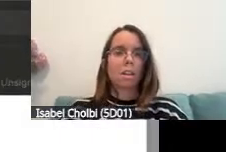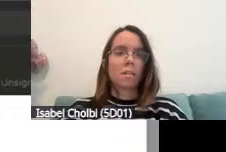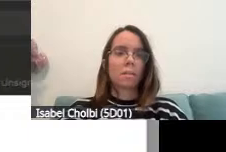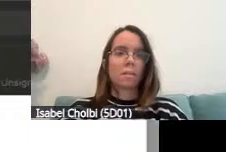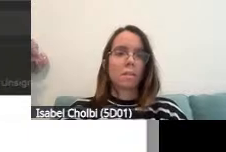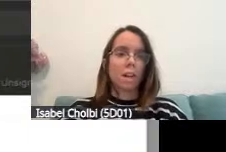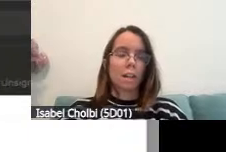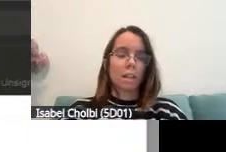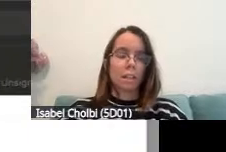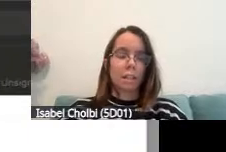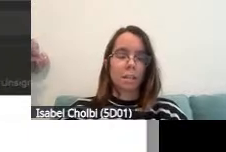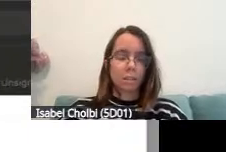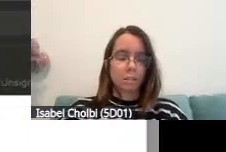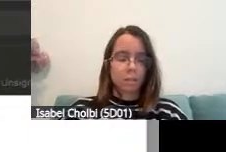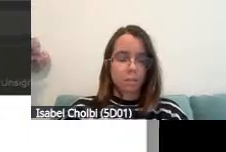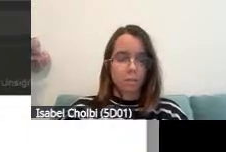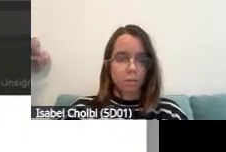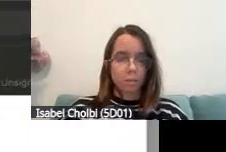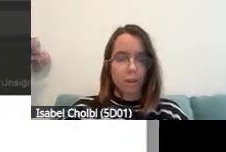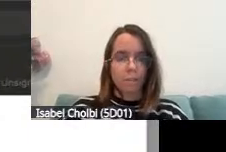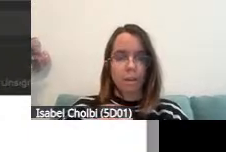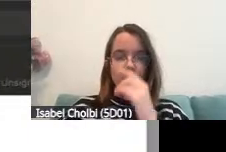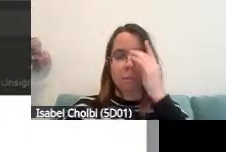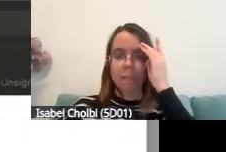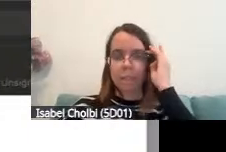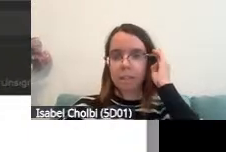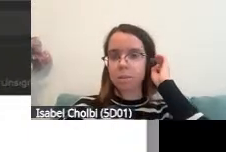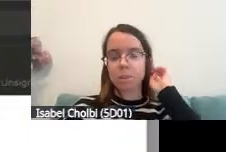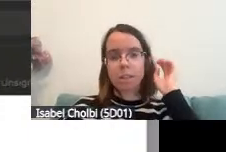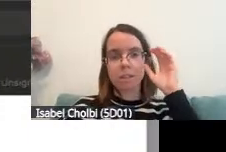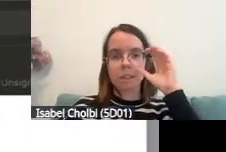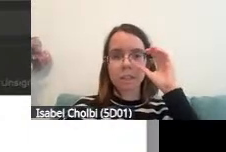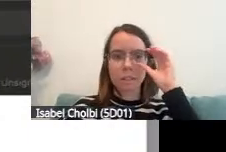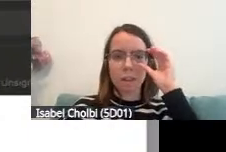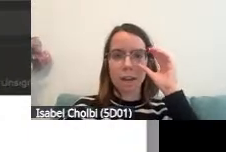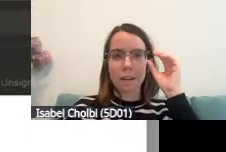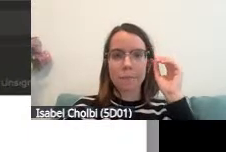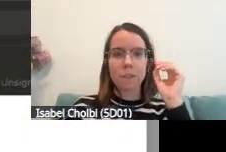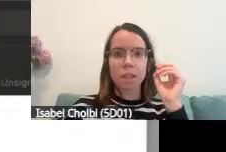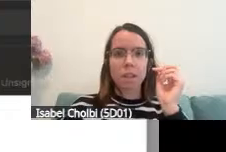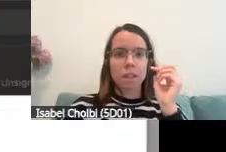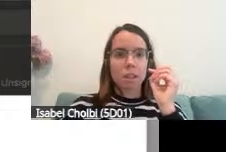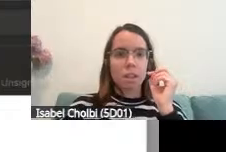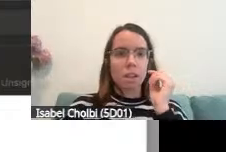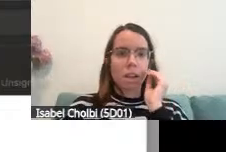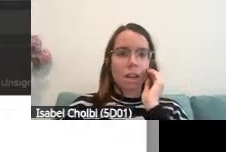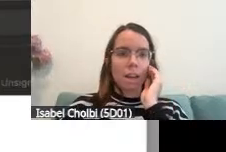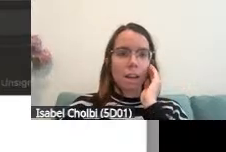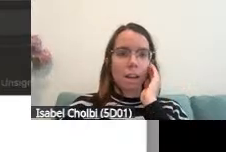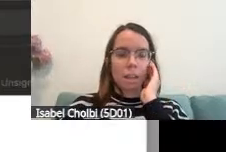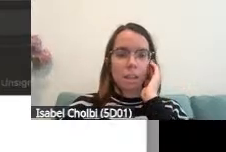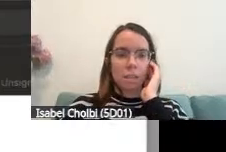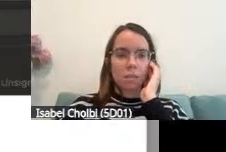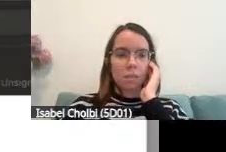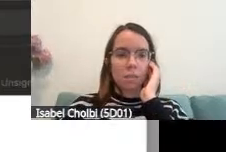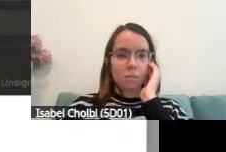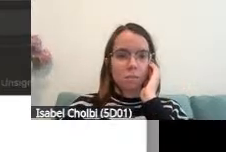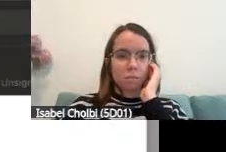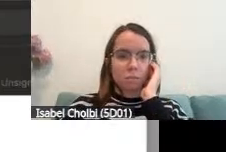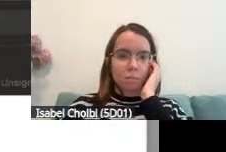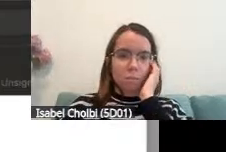minutes uh from our public meetings that took place during this time. Uh